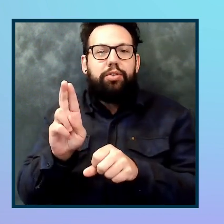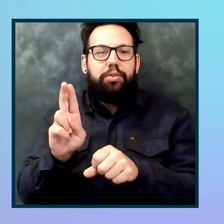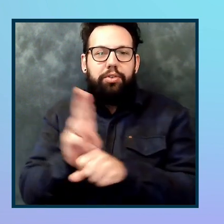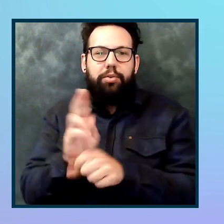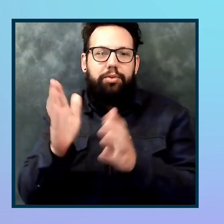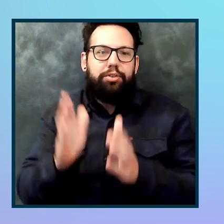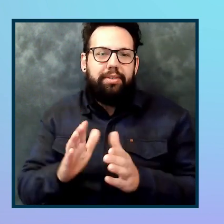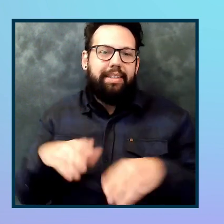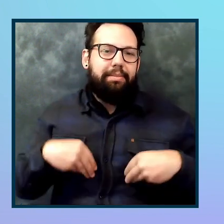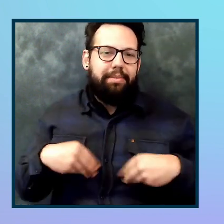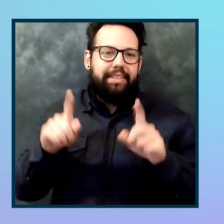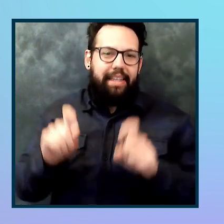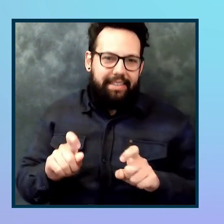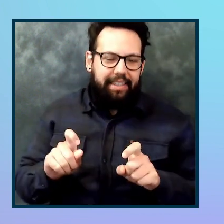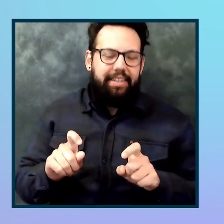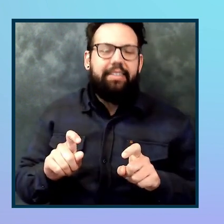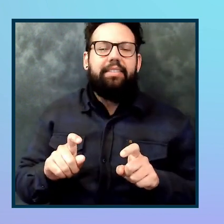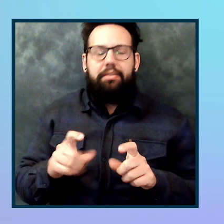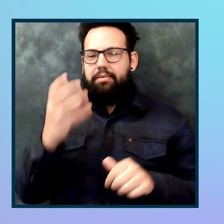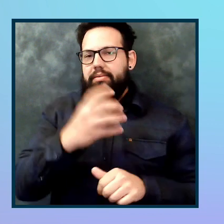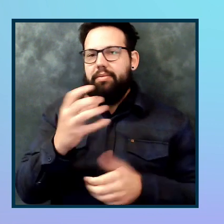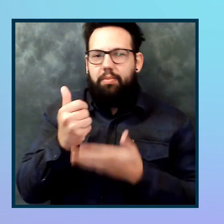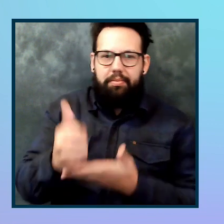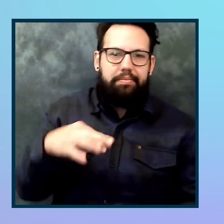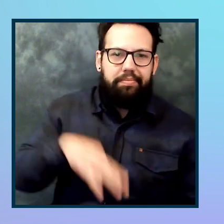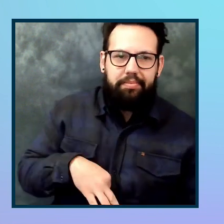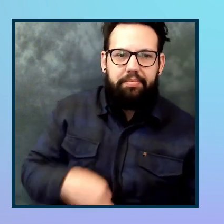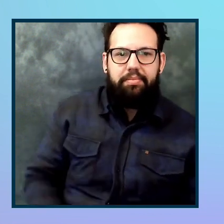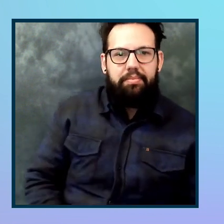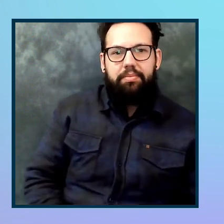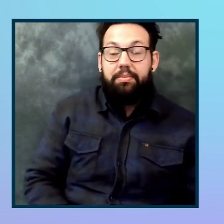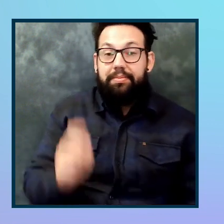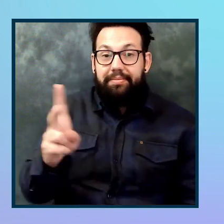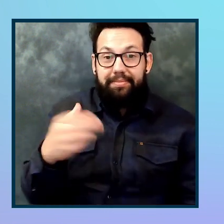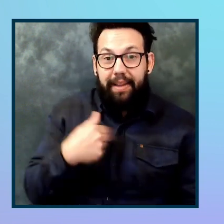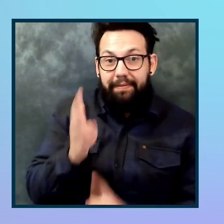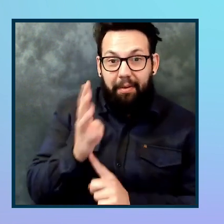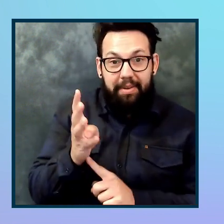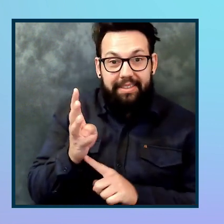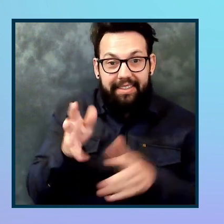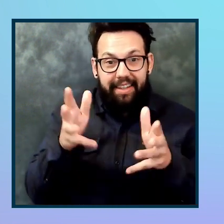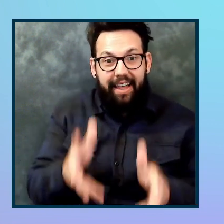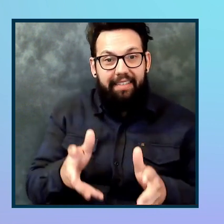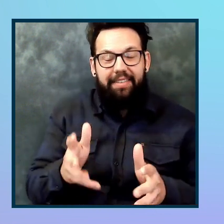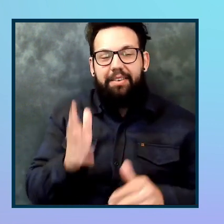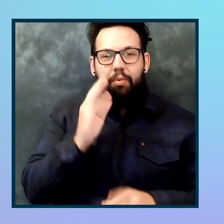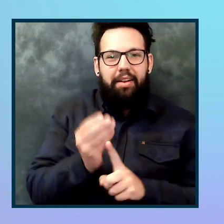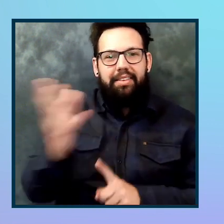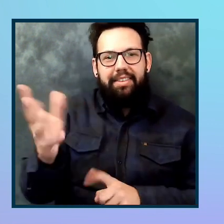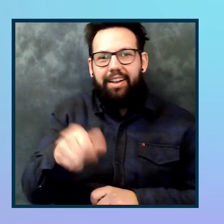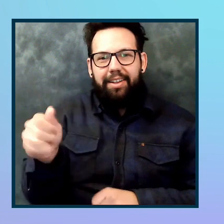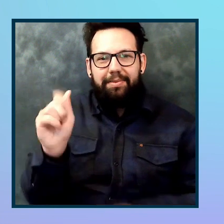process. That's definitely going to be very helpful. All right, we got about 4 minutes left, so I'm gonna rush through a couple of